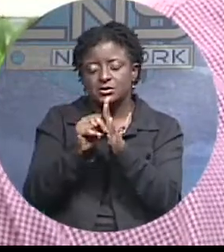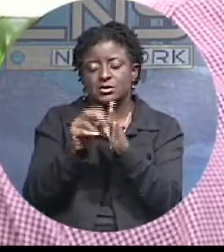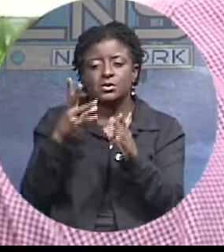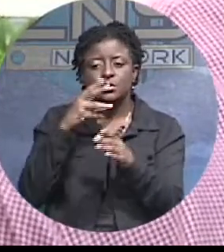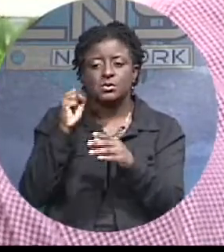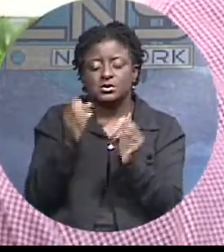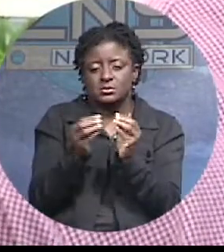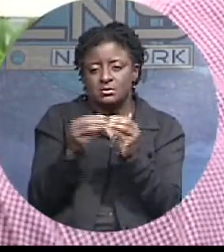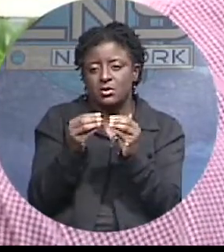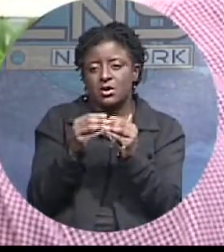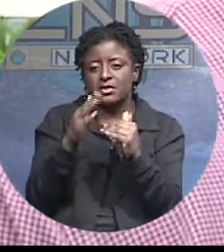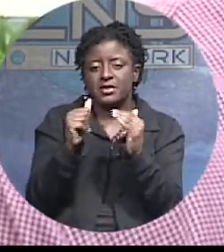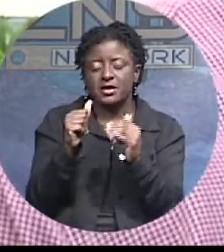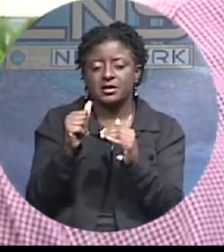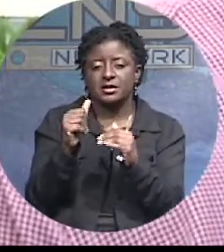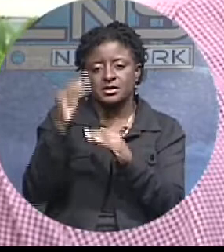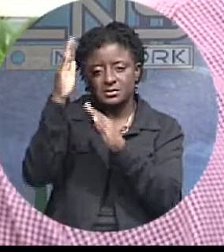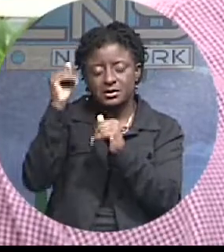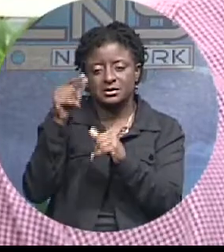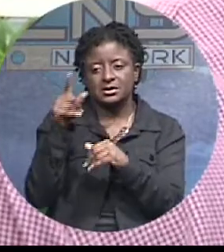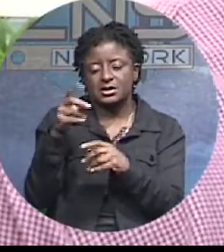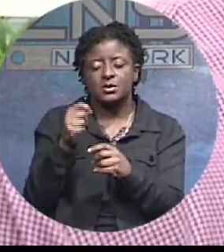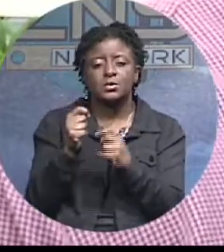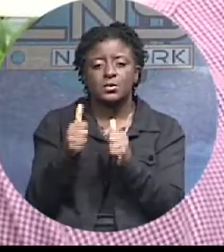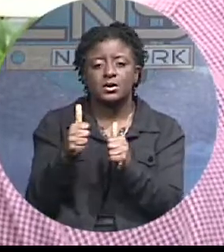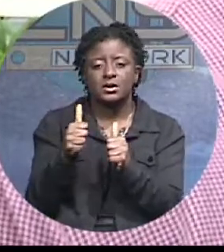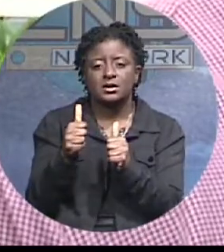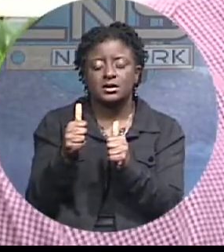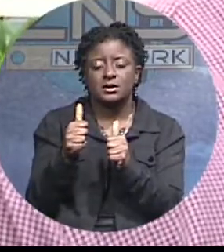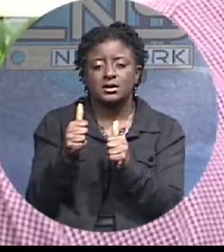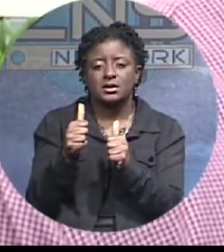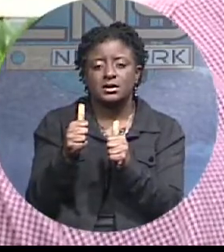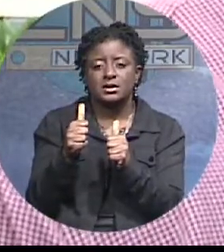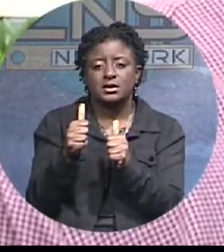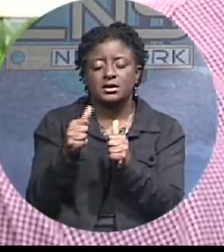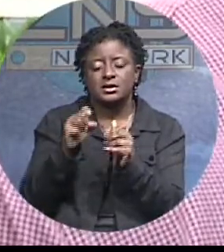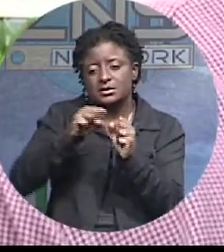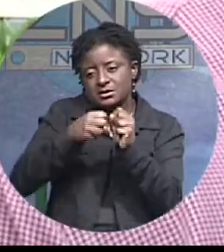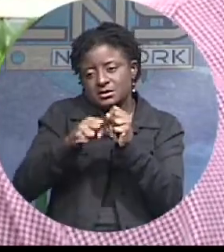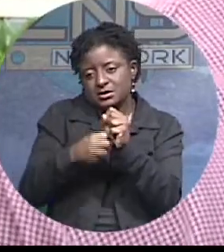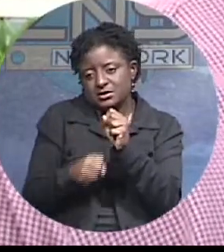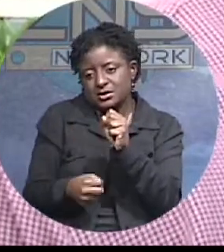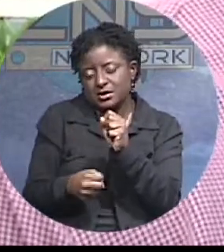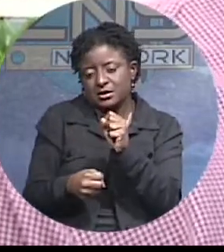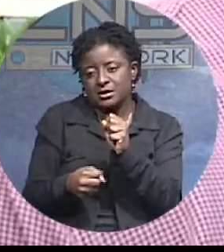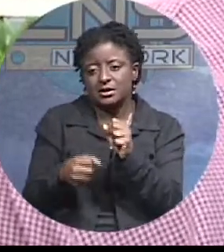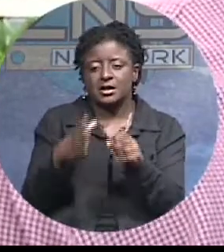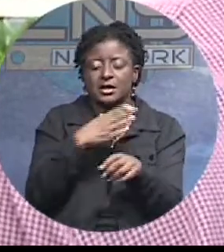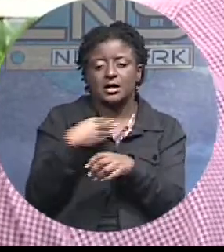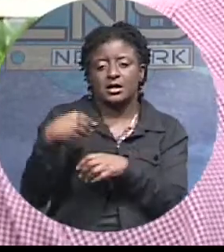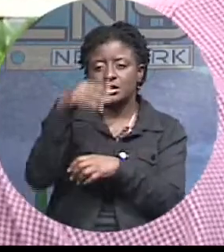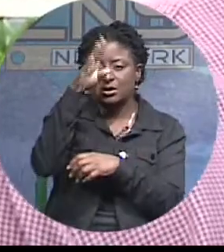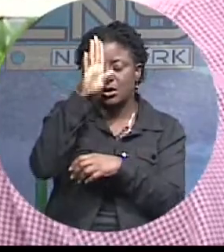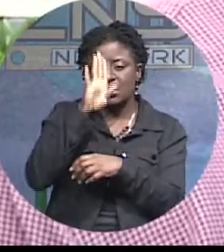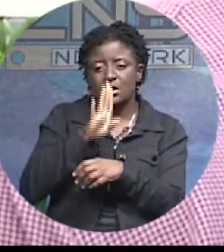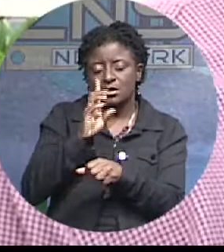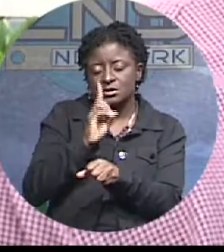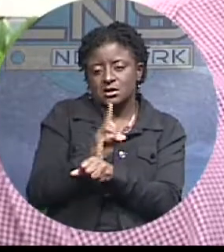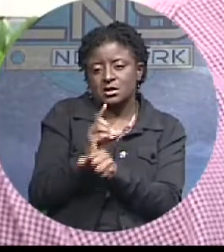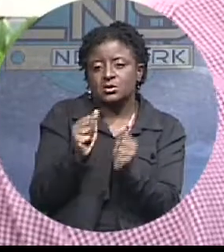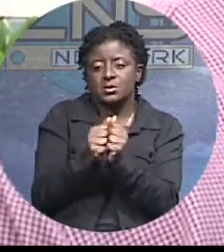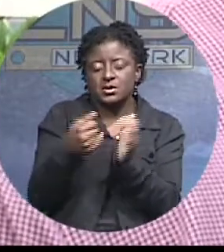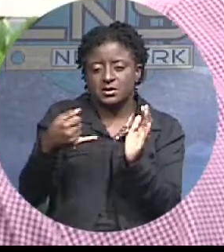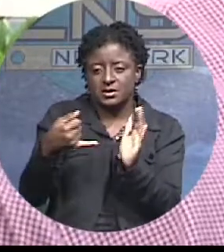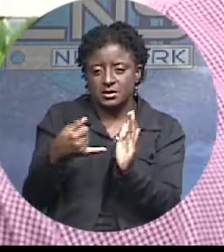we expected, and he rapidly deteriorated. And God dealt with it in such a